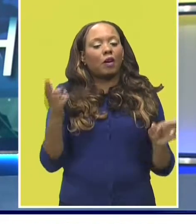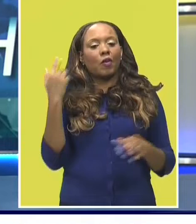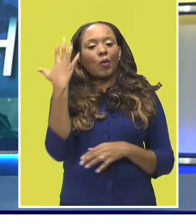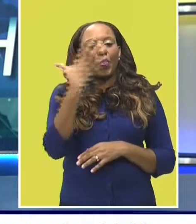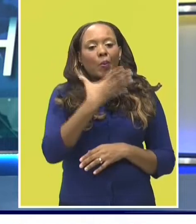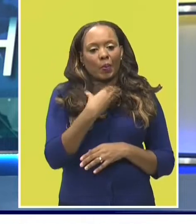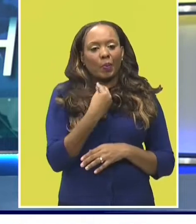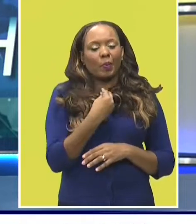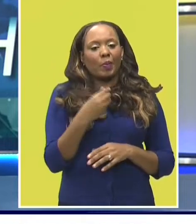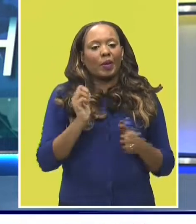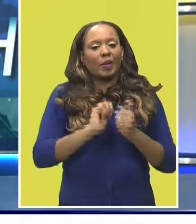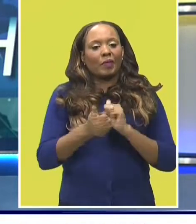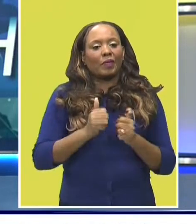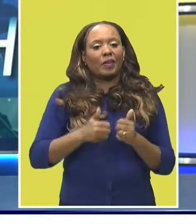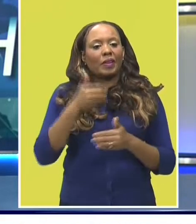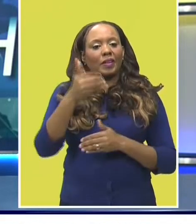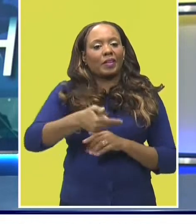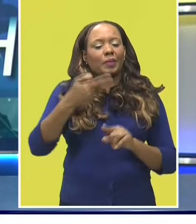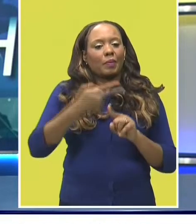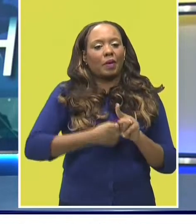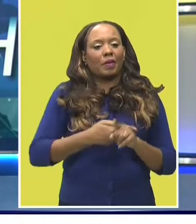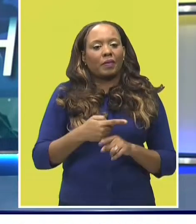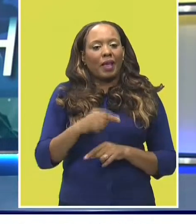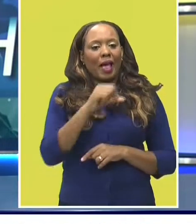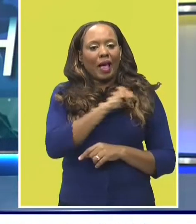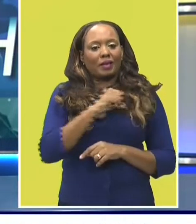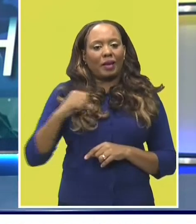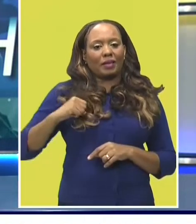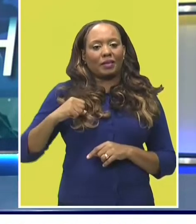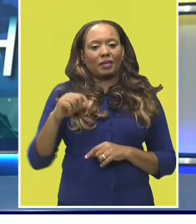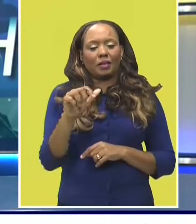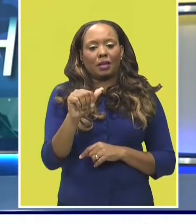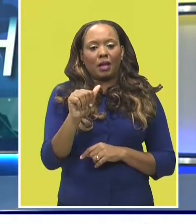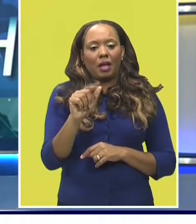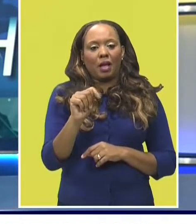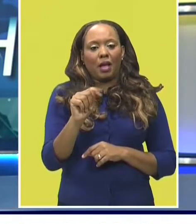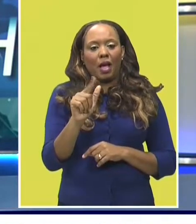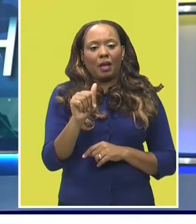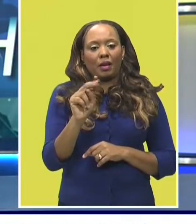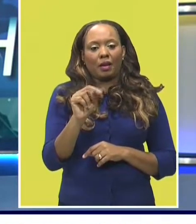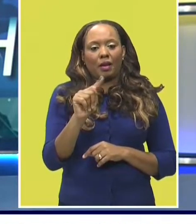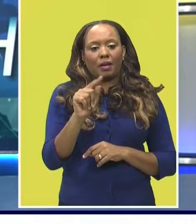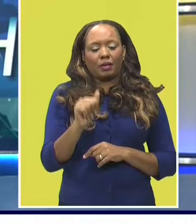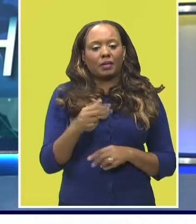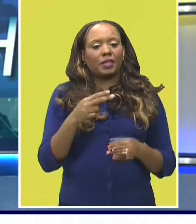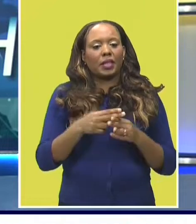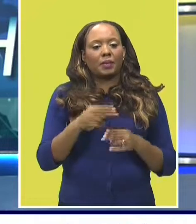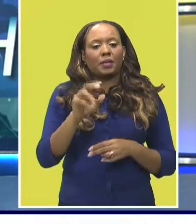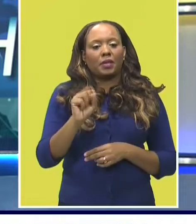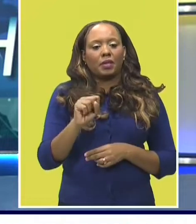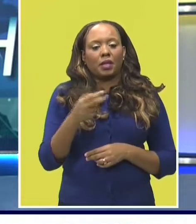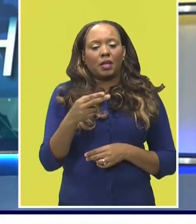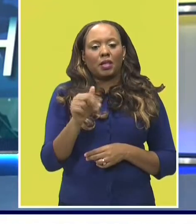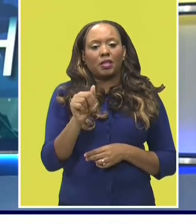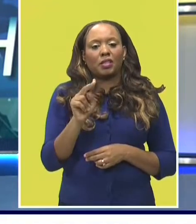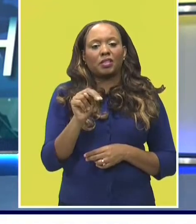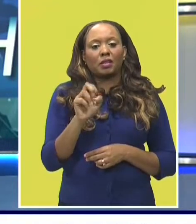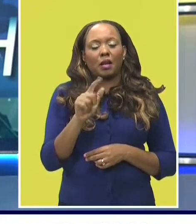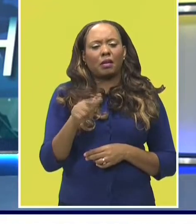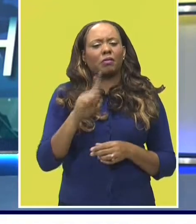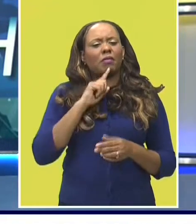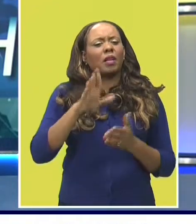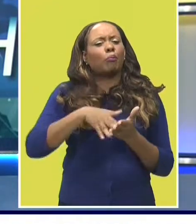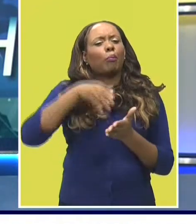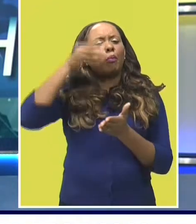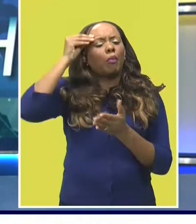show next month in Atlanta. Chanel Eiffel was crowned Miss Universe Barbados in September. For her, it has been a